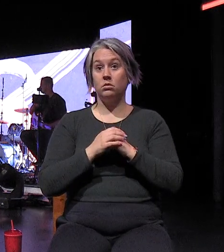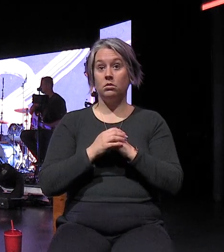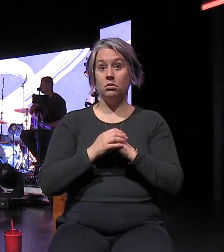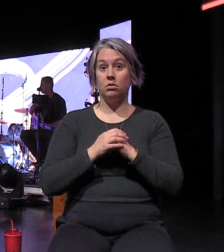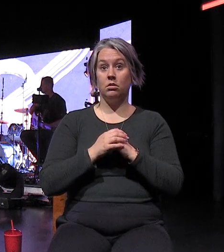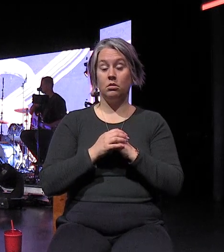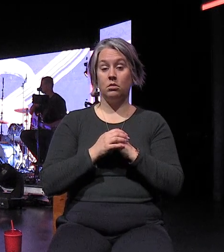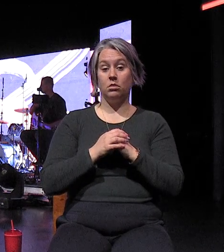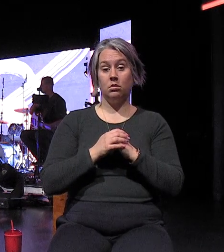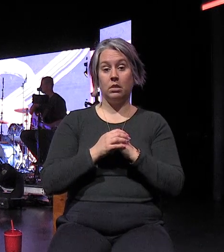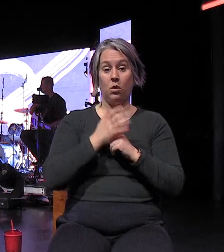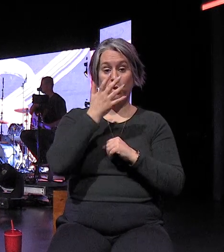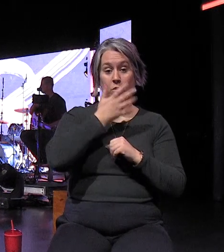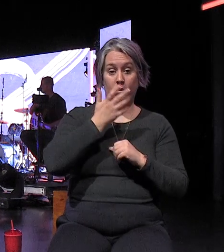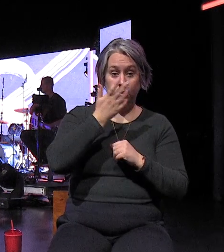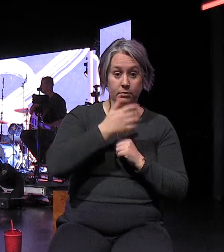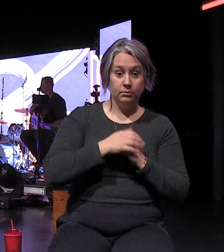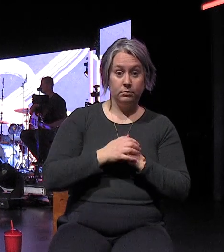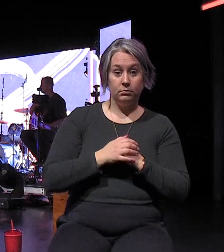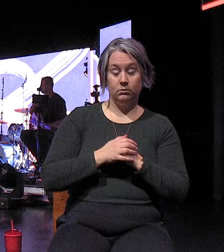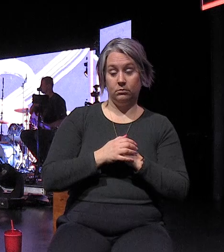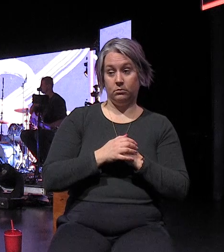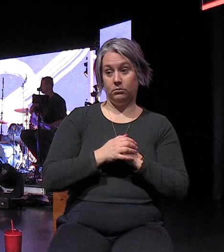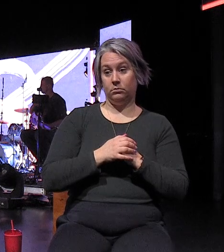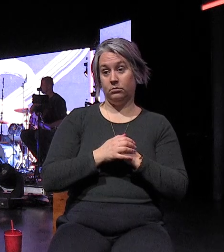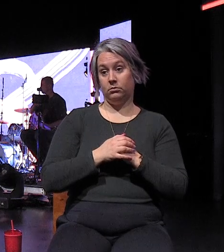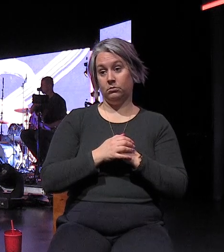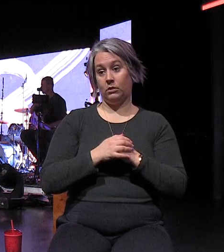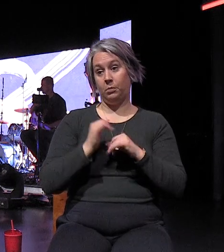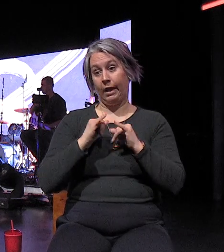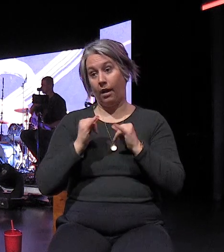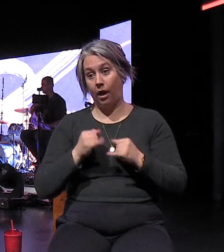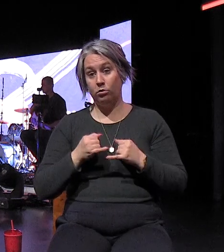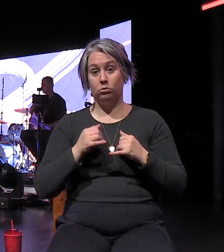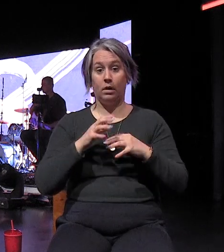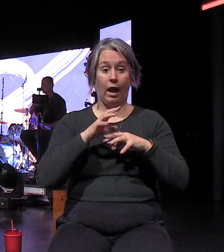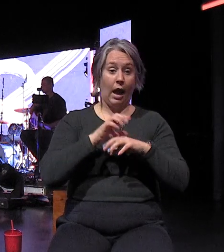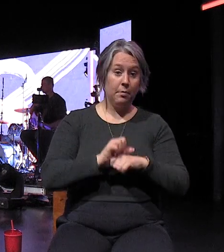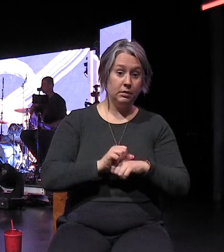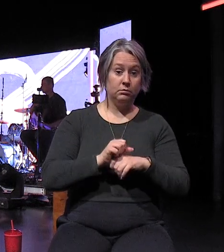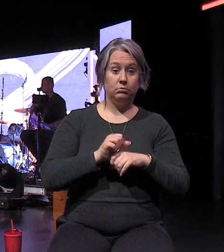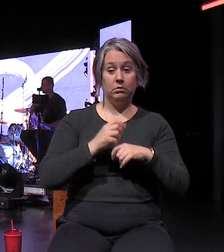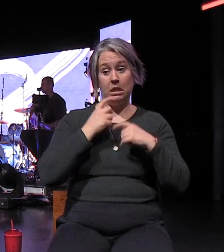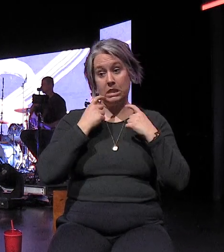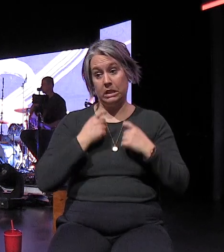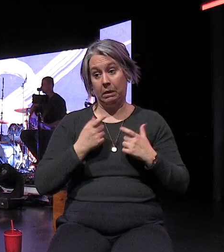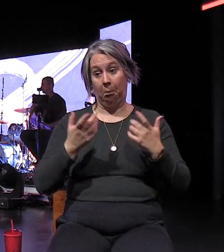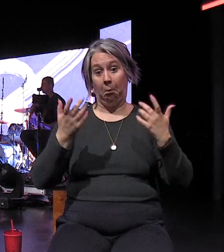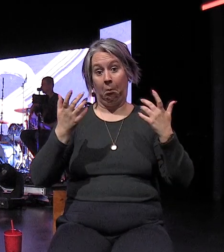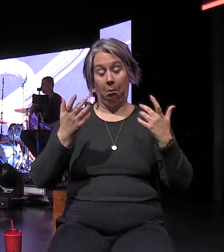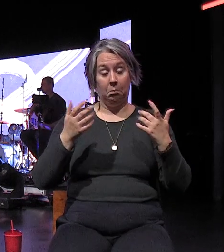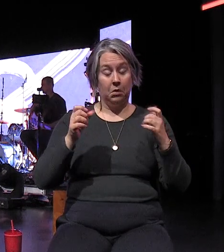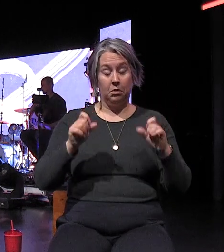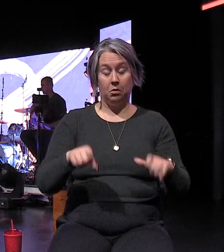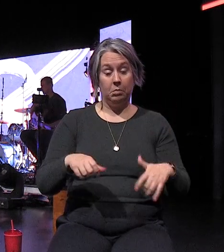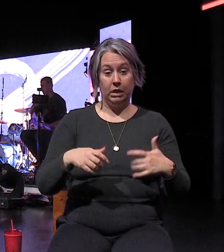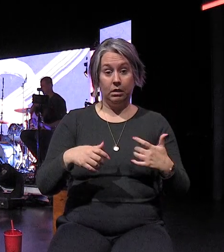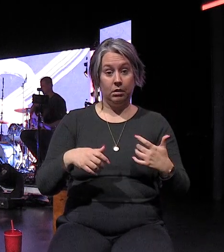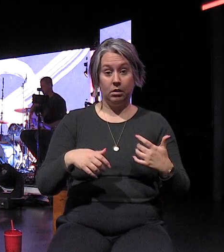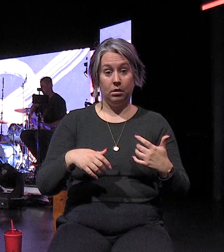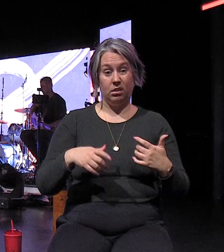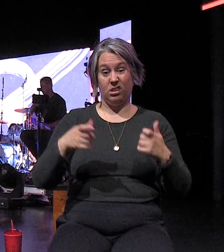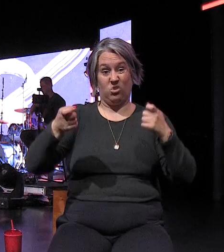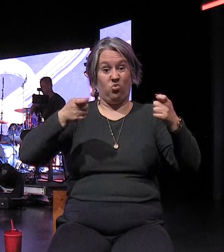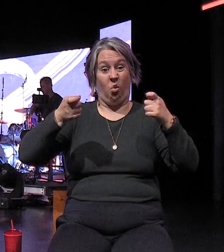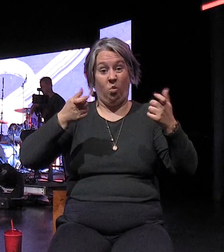your image. Could be an idol. Could be a habit. Could be sin. Could be that just desire to